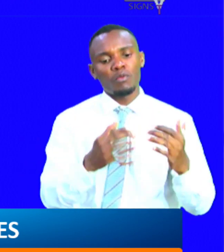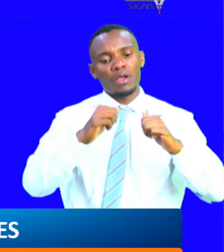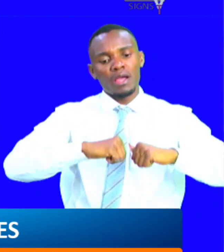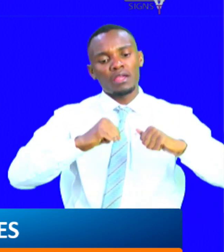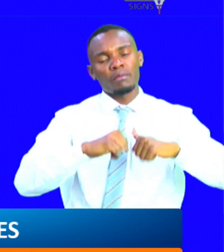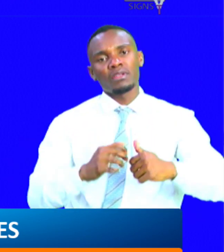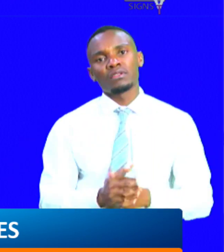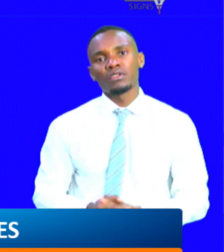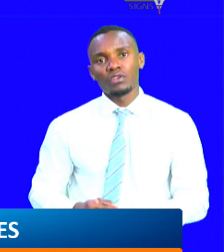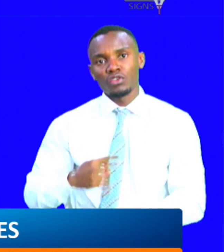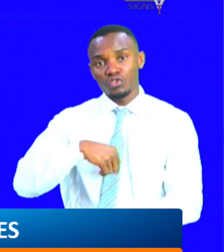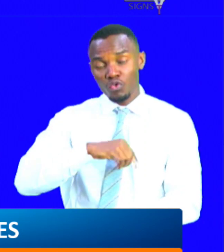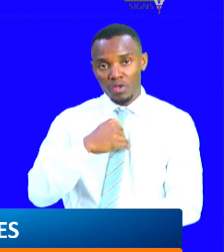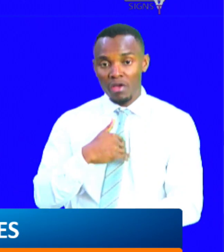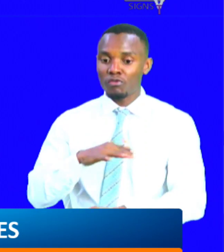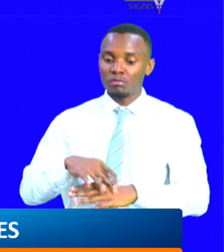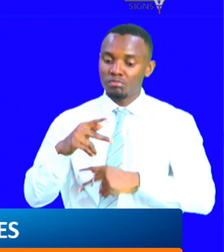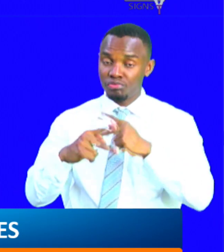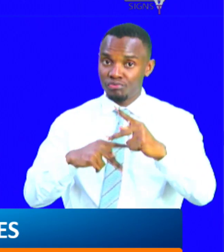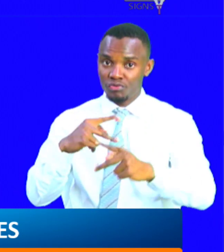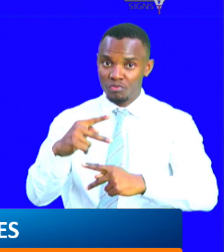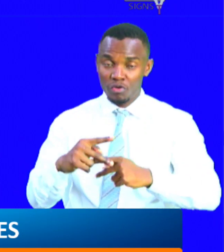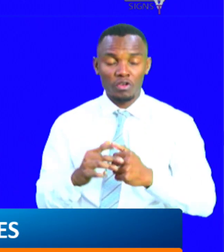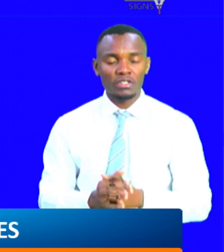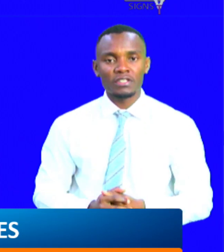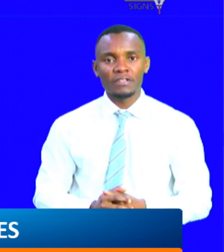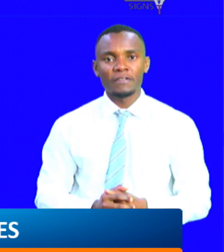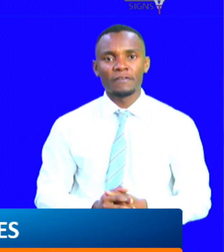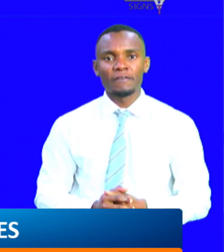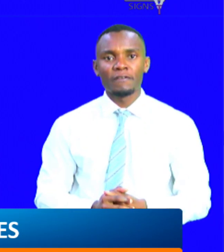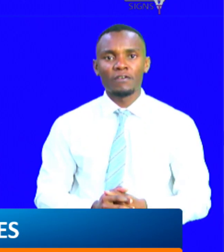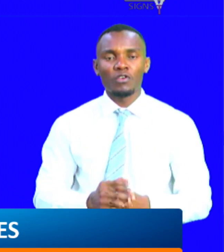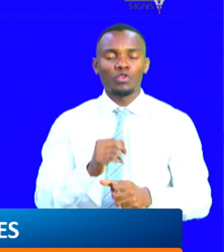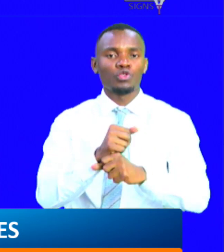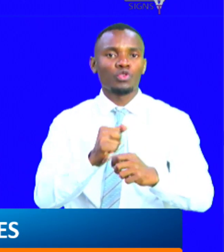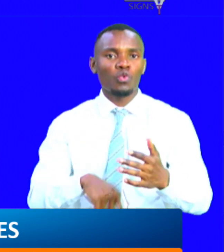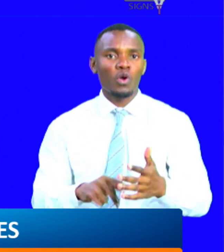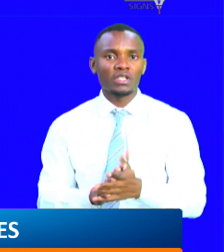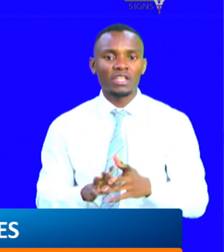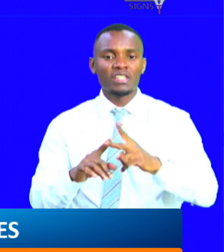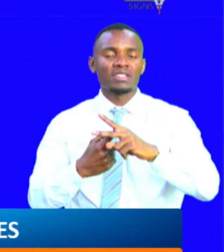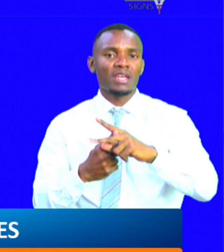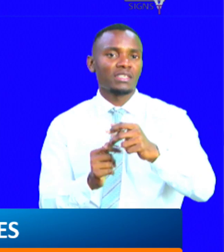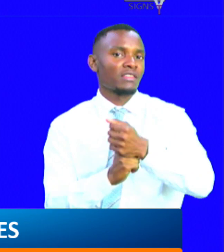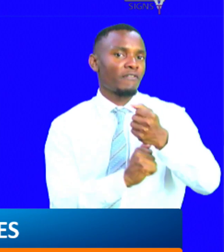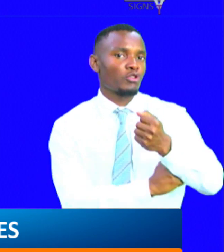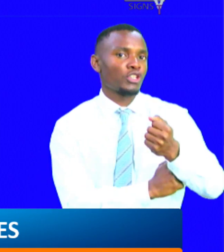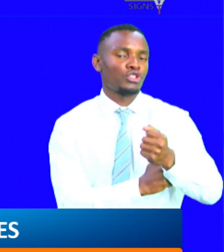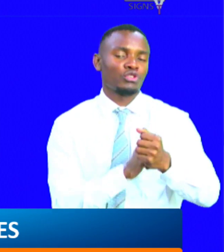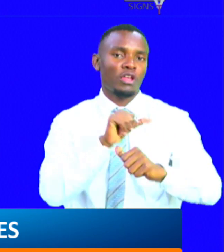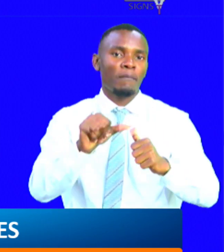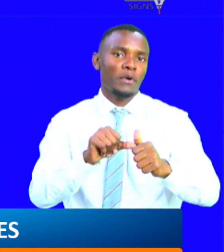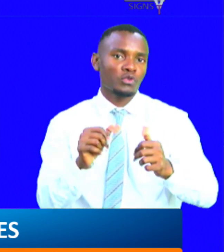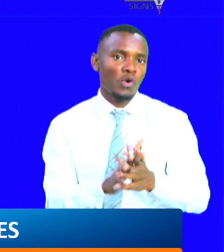good progress, very, very good progress, insofar as laying the foundation for these talks is concerned.